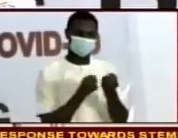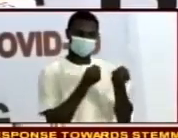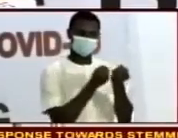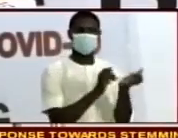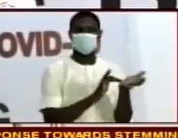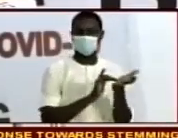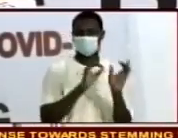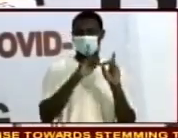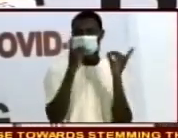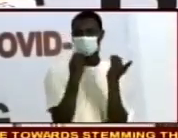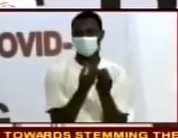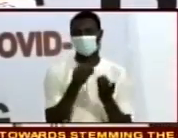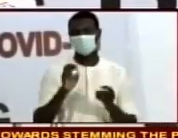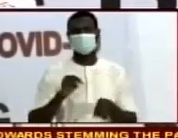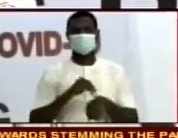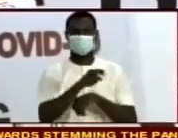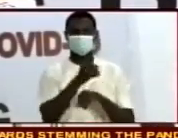department of the Ministry of Health,